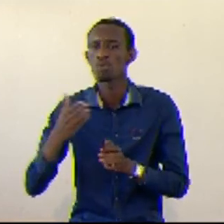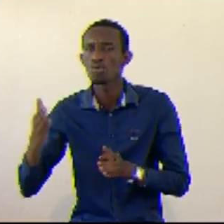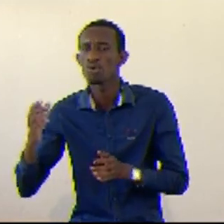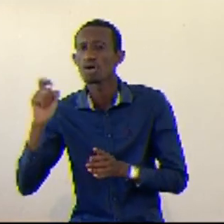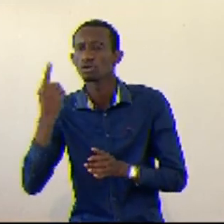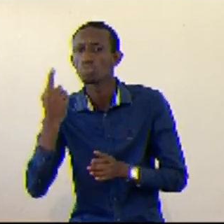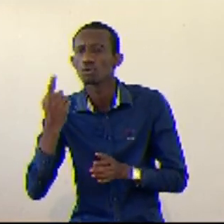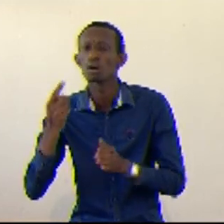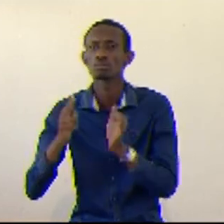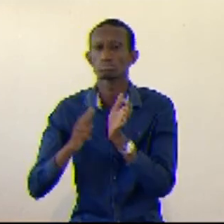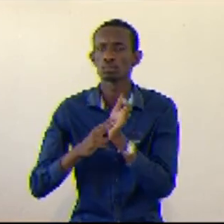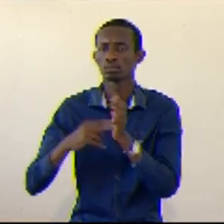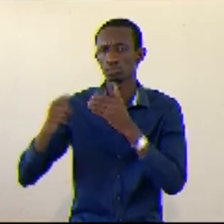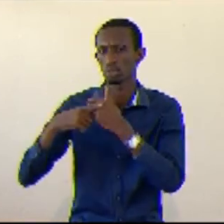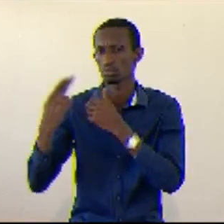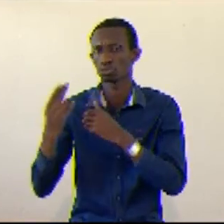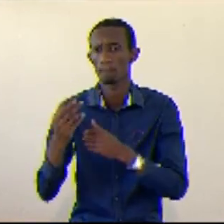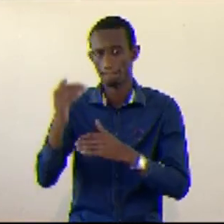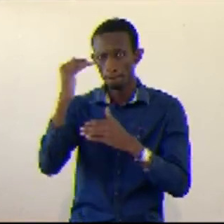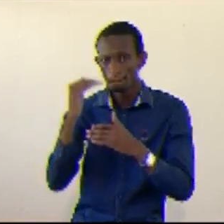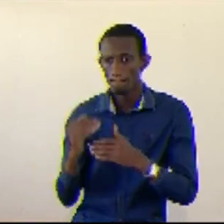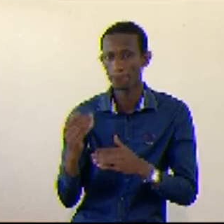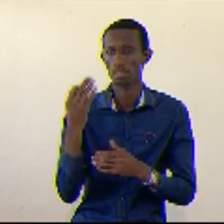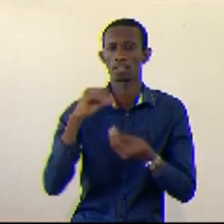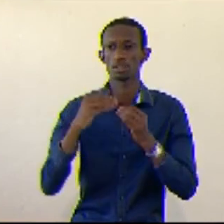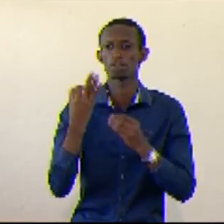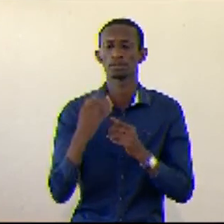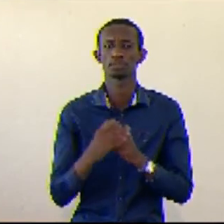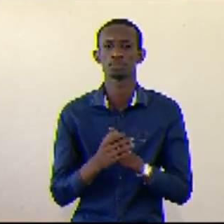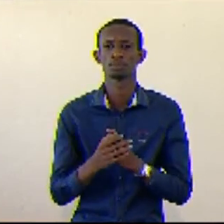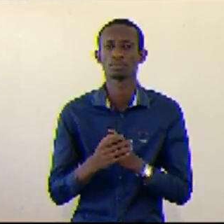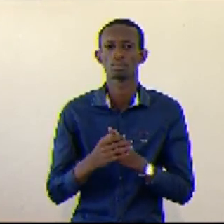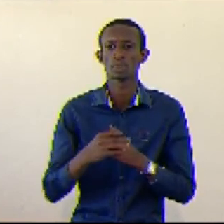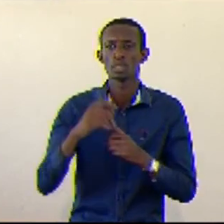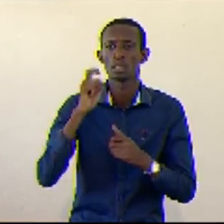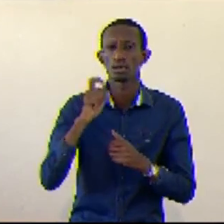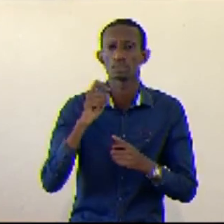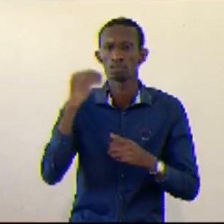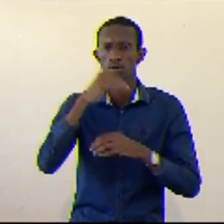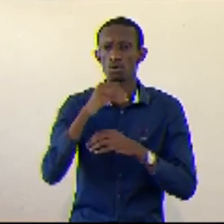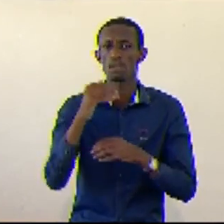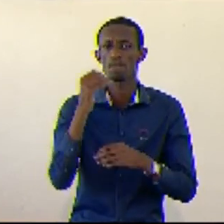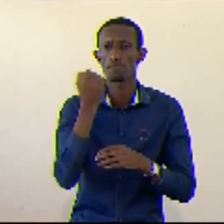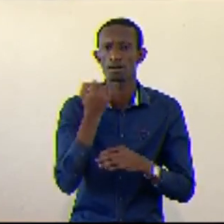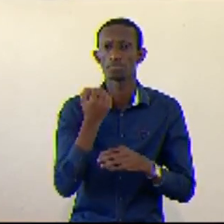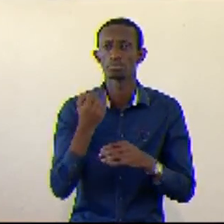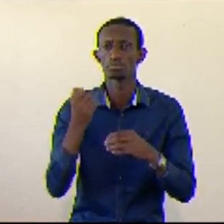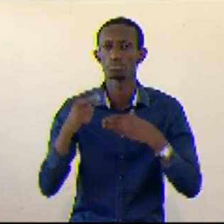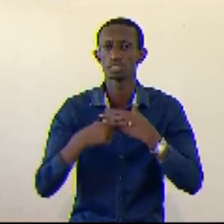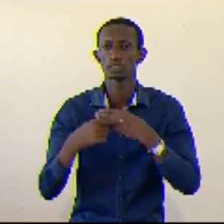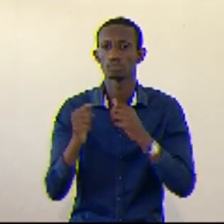first approximation. 3, x power 5 minus 10 equals 0. Take 1.5 as